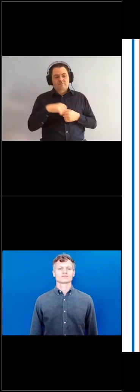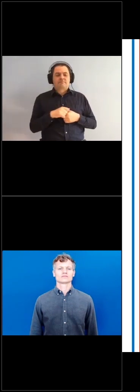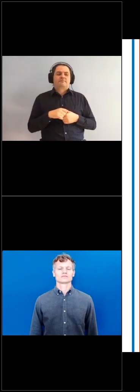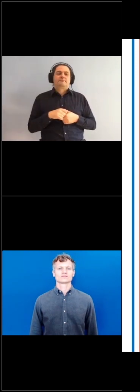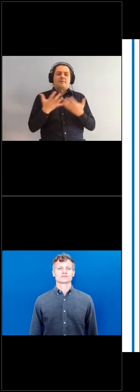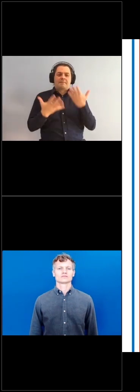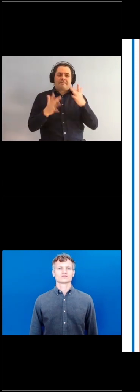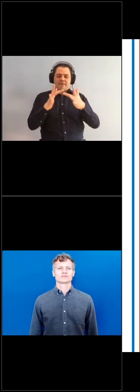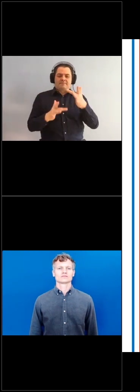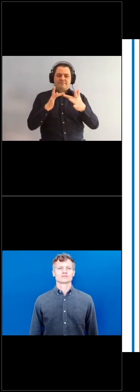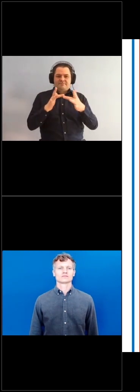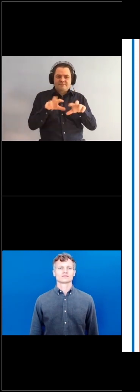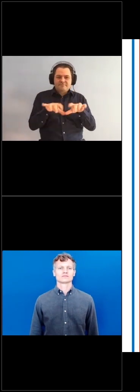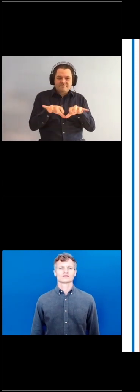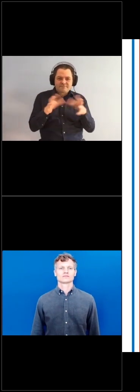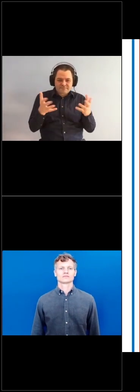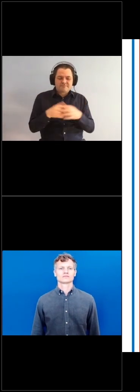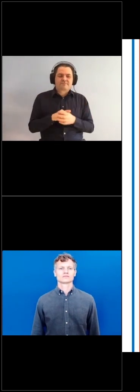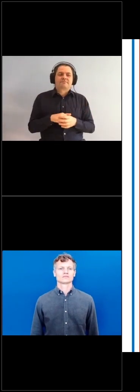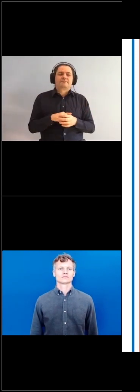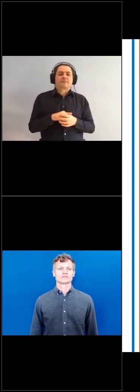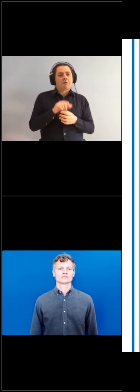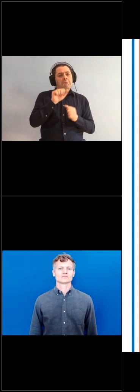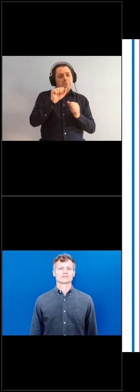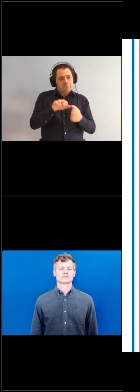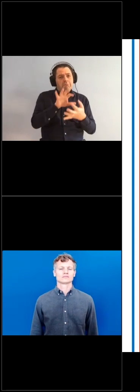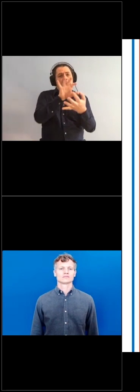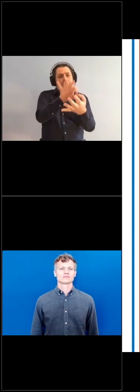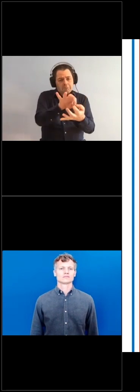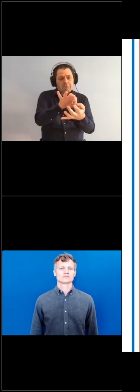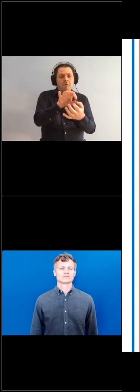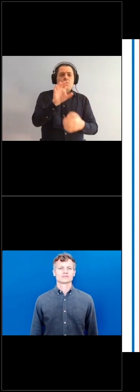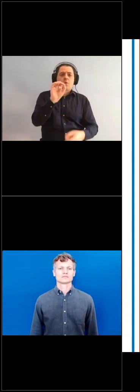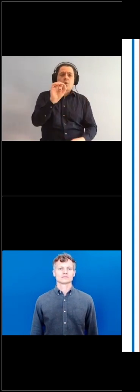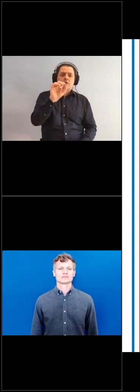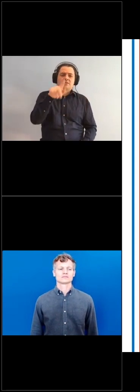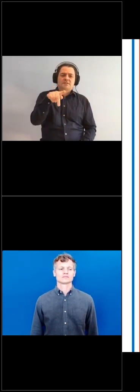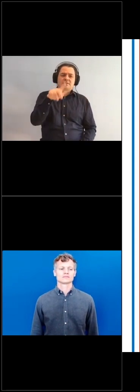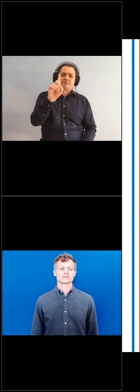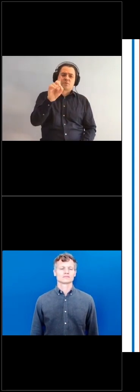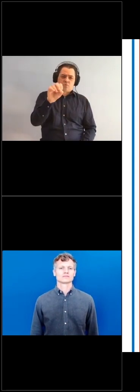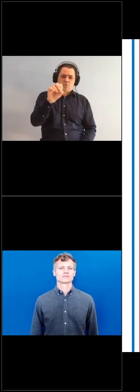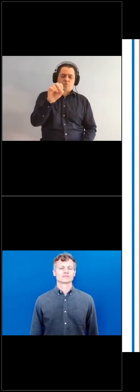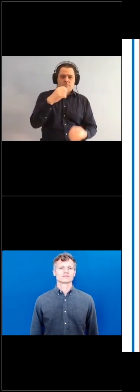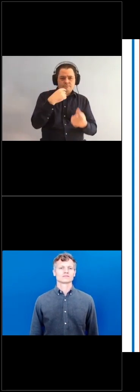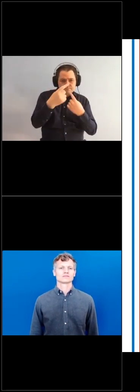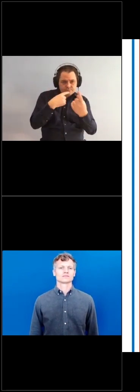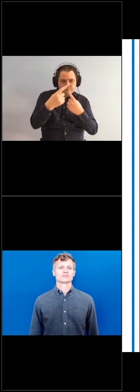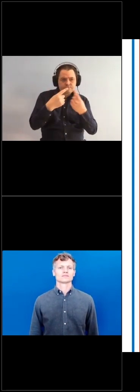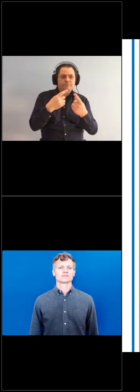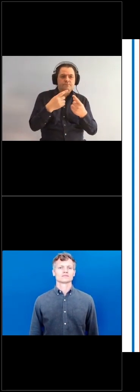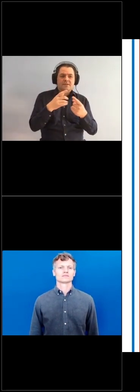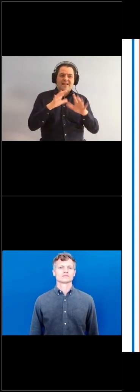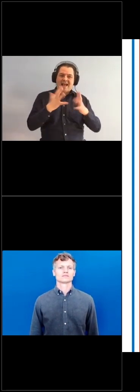OPDs, and we are able to engage them in terms of how they are able to develop the specific tip